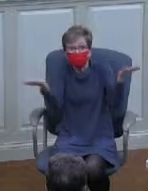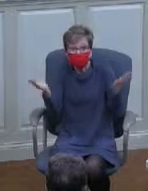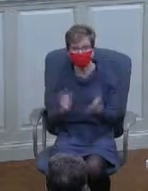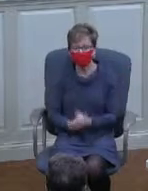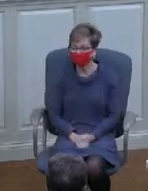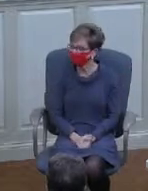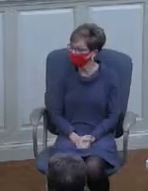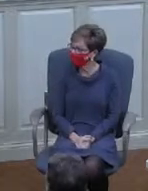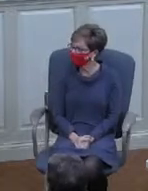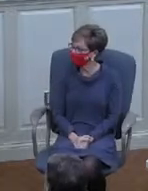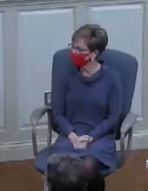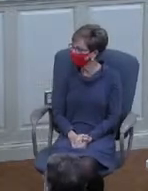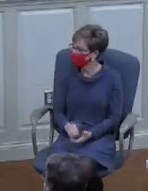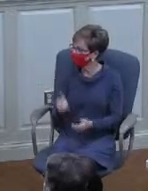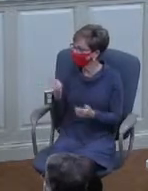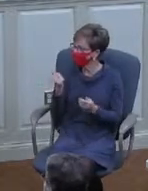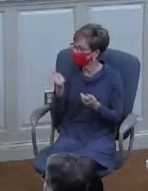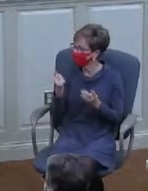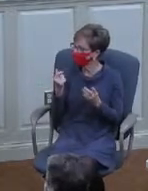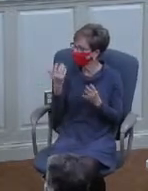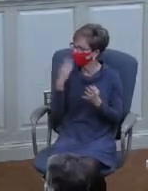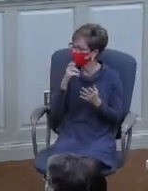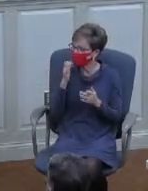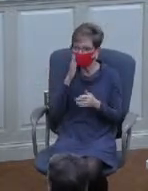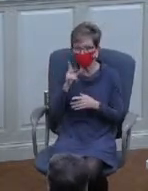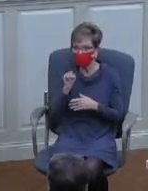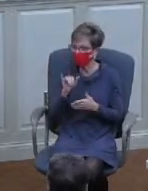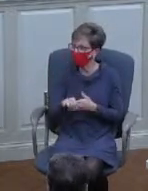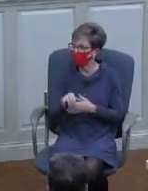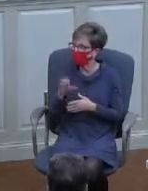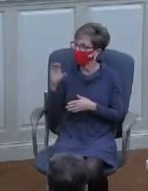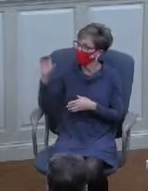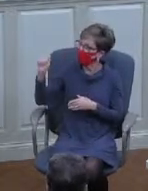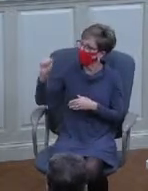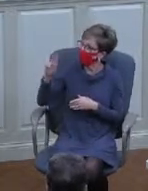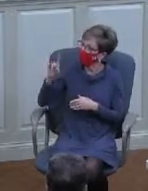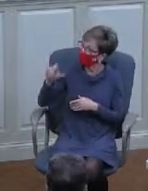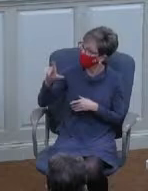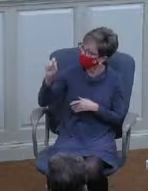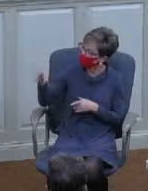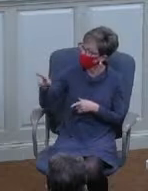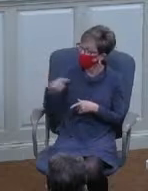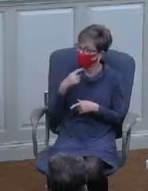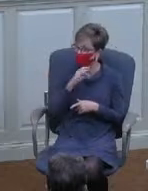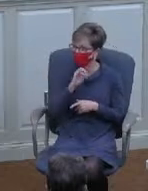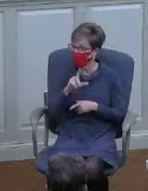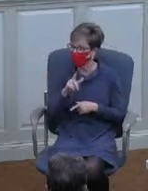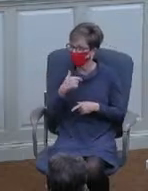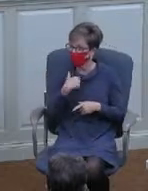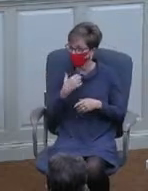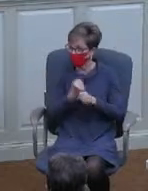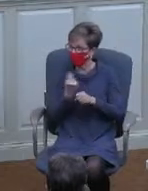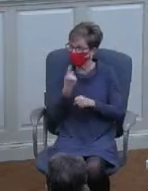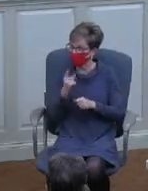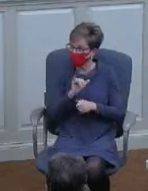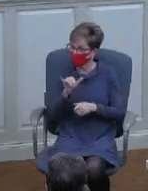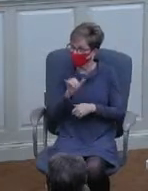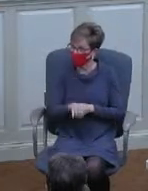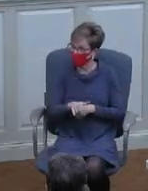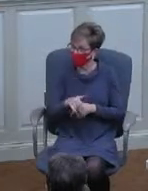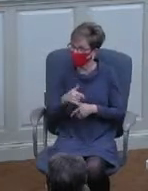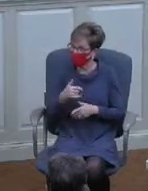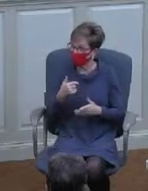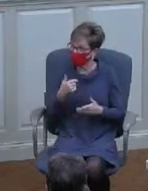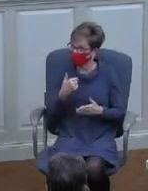I Commissioner think I'm Cottle? the only one that received that. Nothing other than the fact when I get something like that, I have to have the bomb